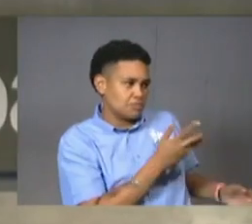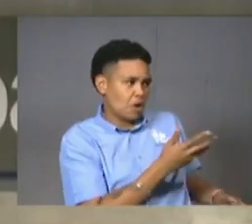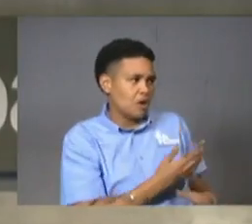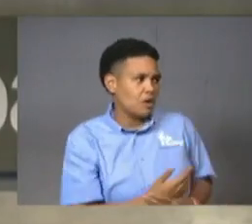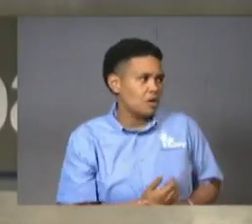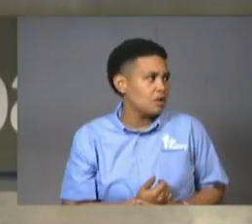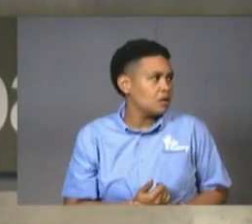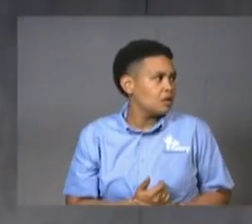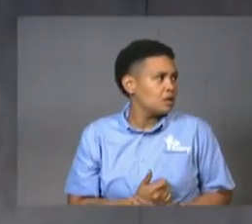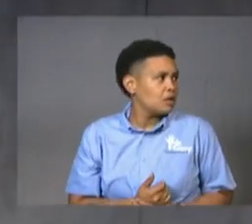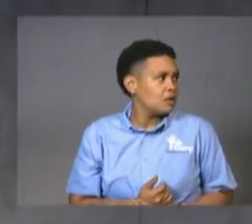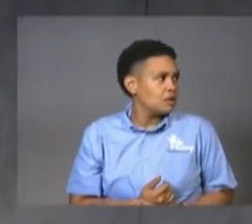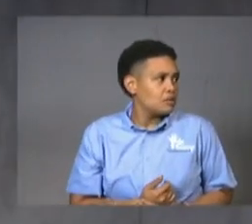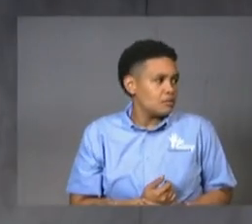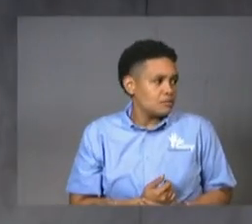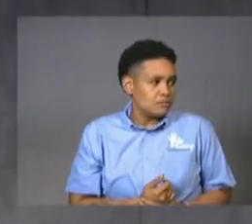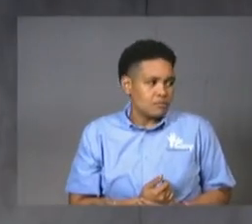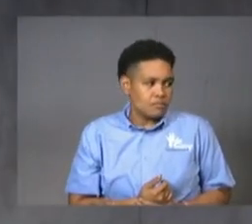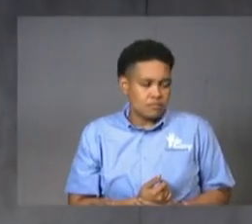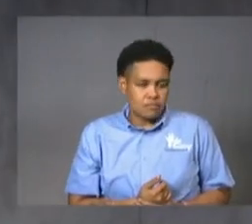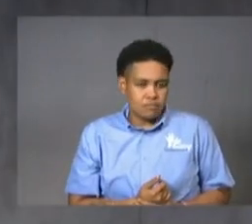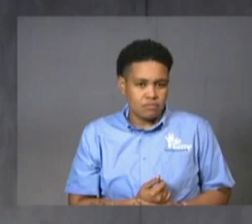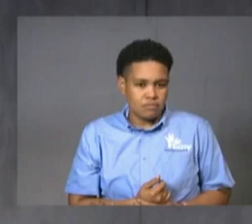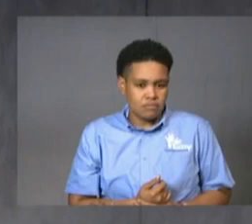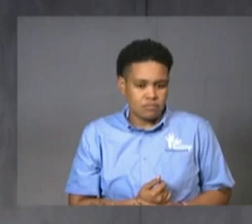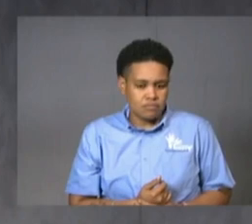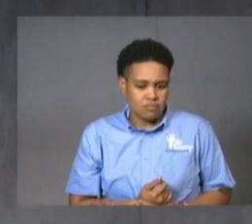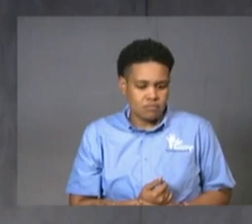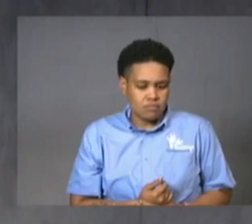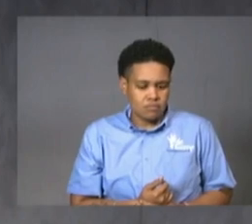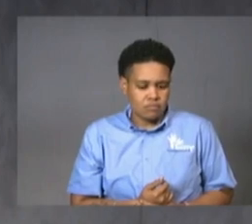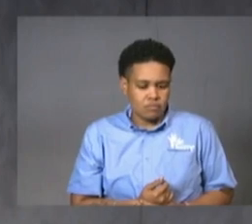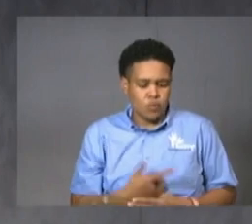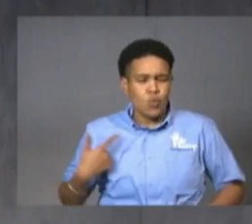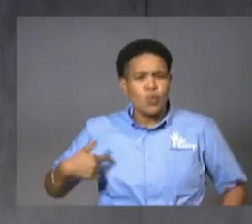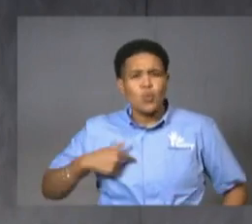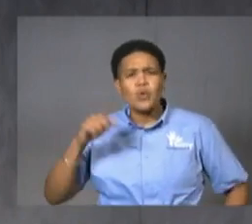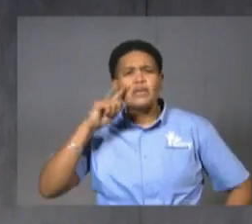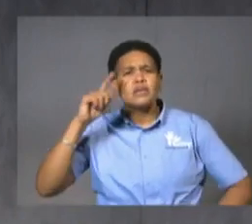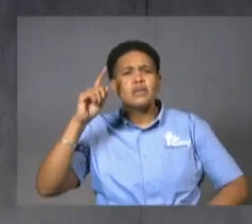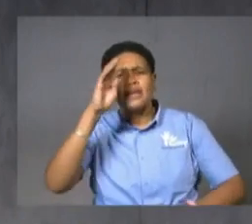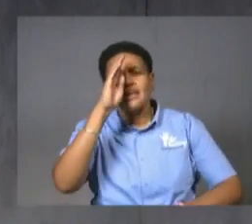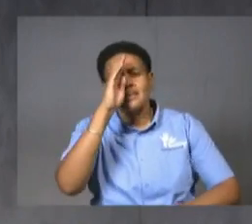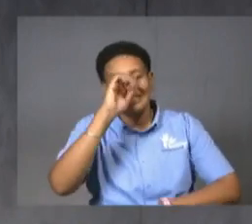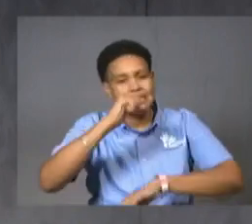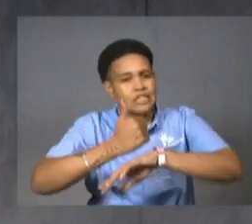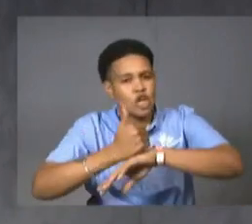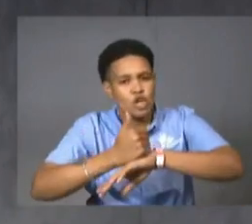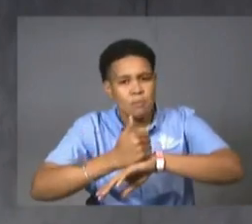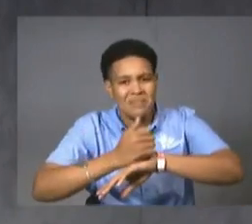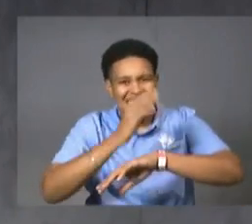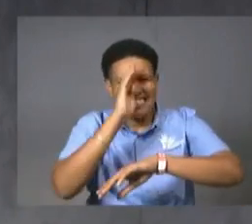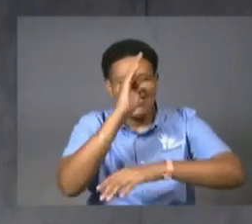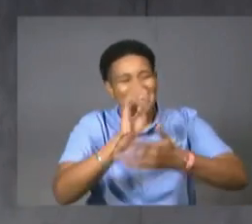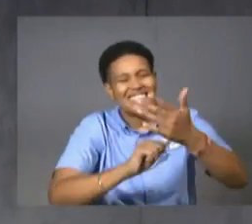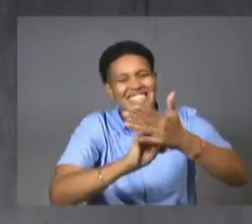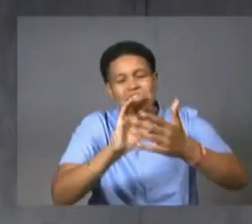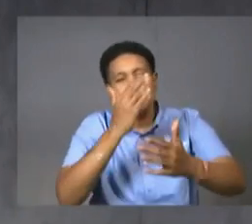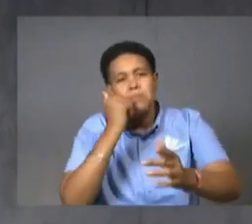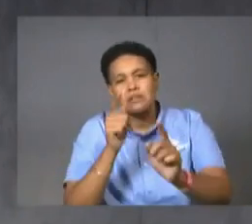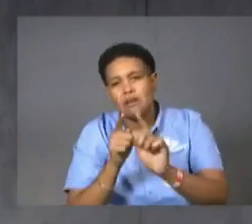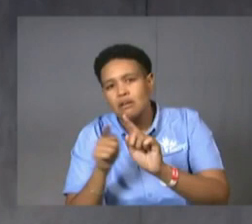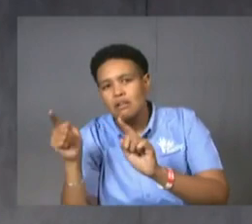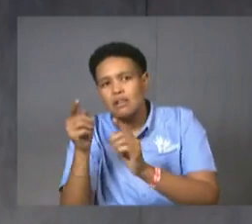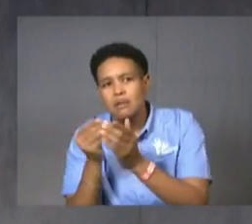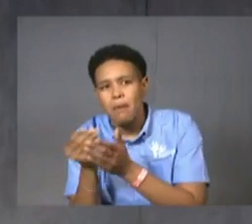Mark, we implemented direct to indirect taxation. And at the time,